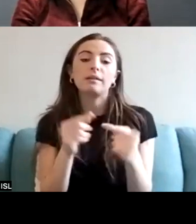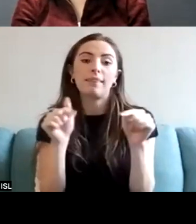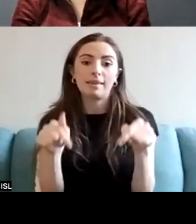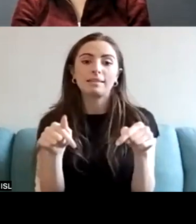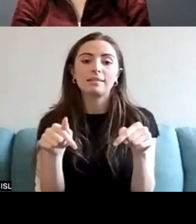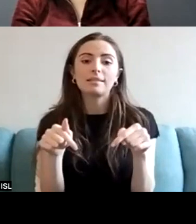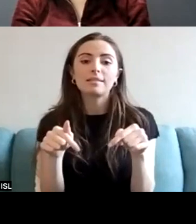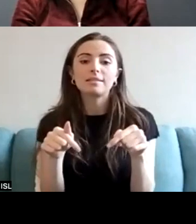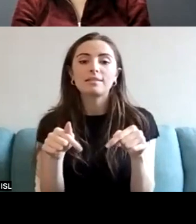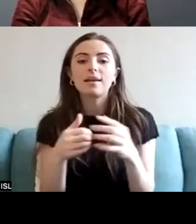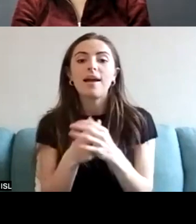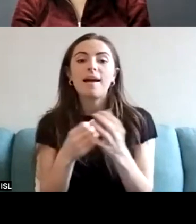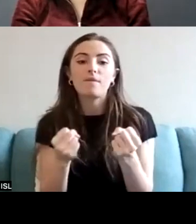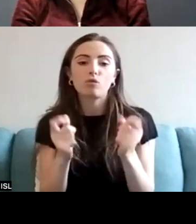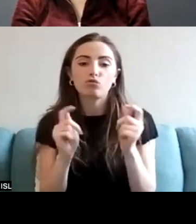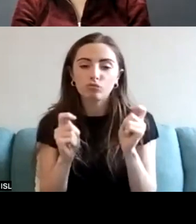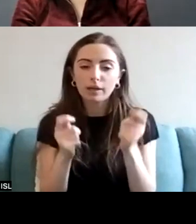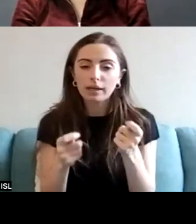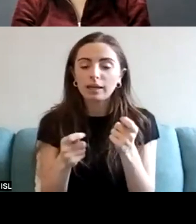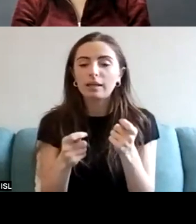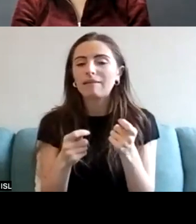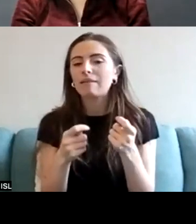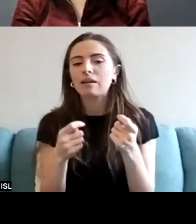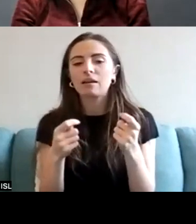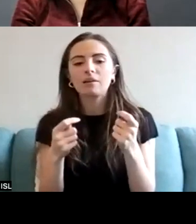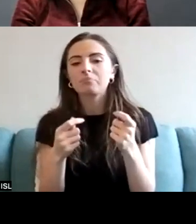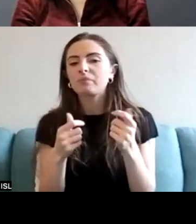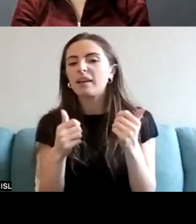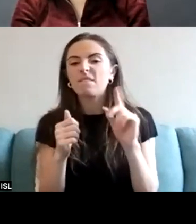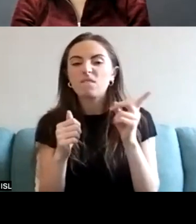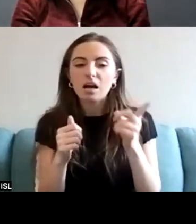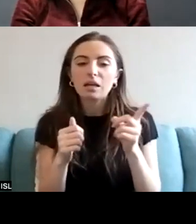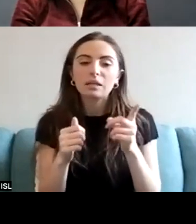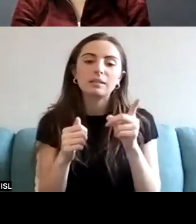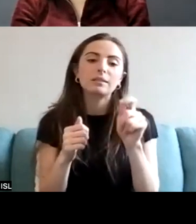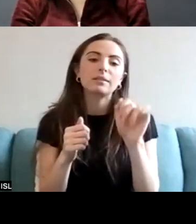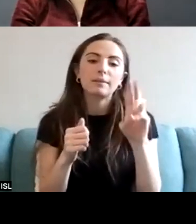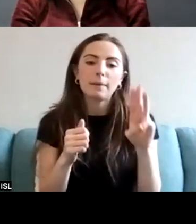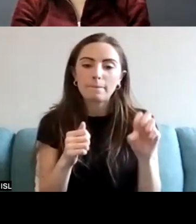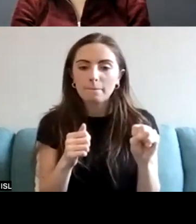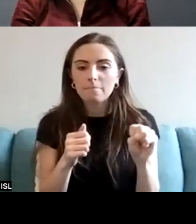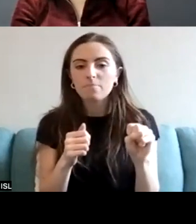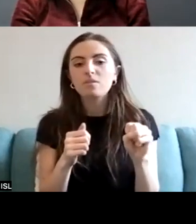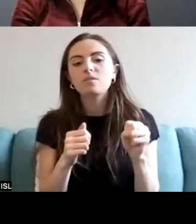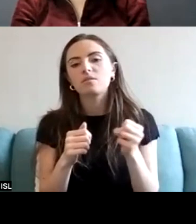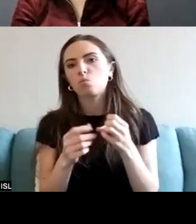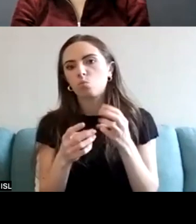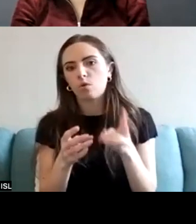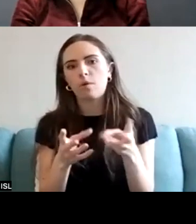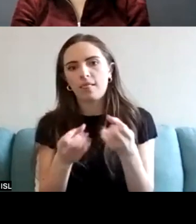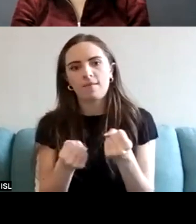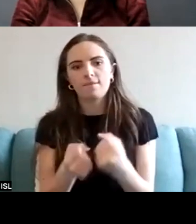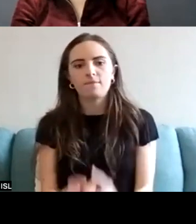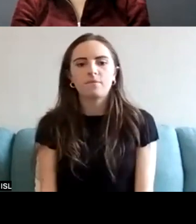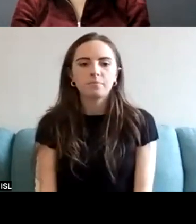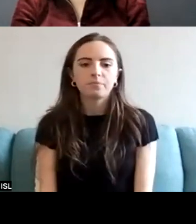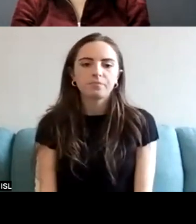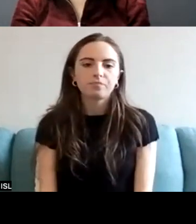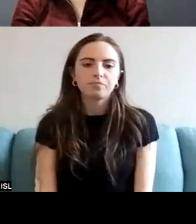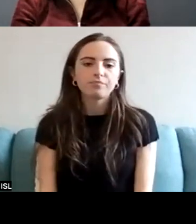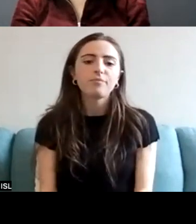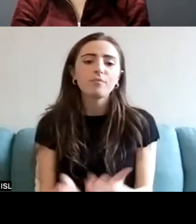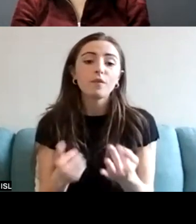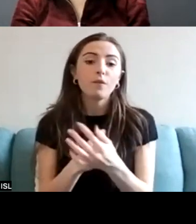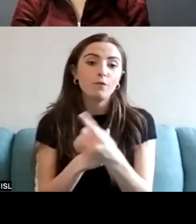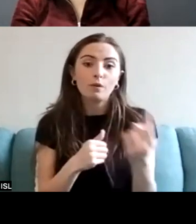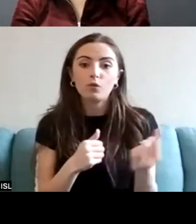have the toolkit, obviously, and any of the kind of advice and tips we'll have in bullet point form as well in the email for anybody who might want